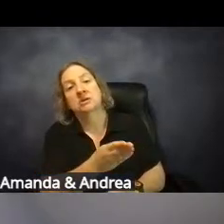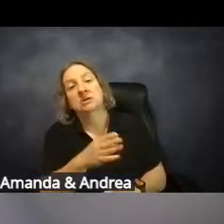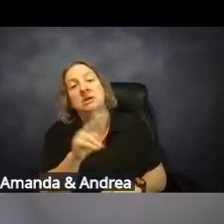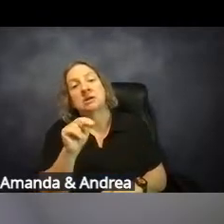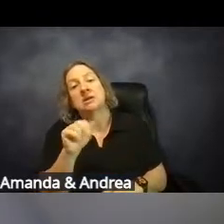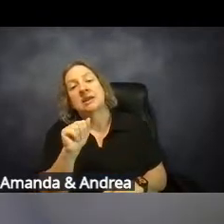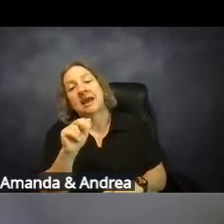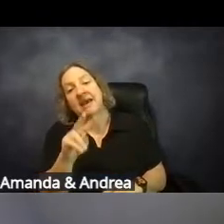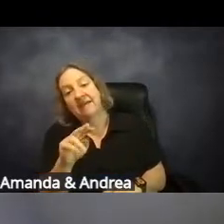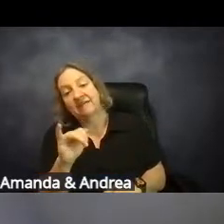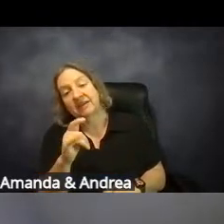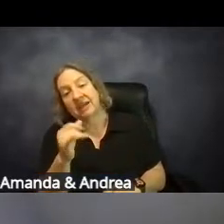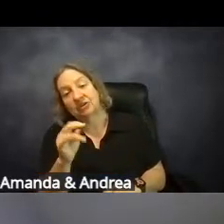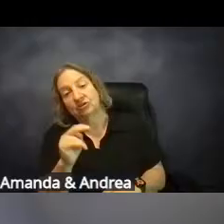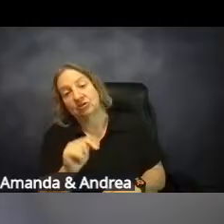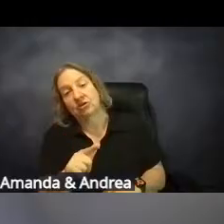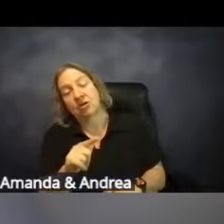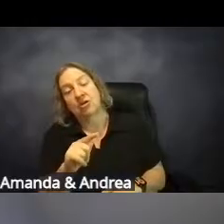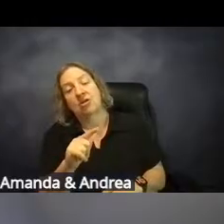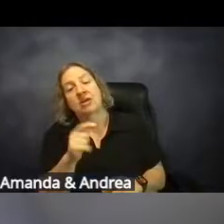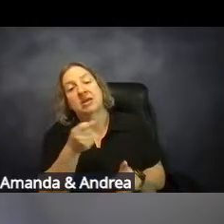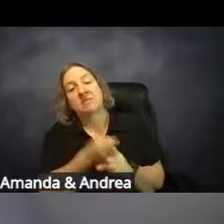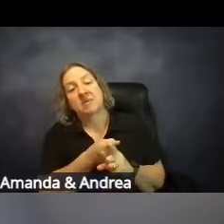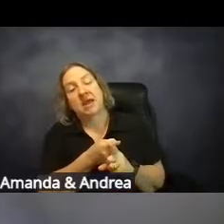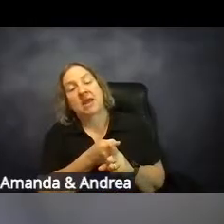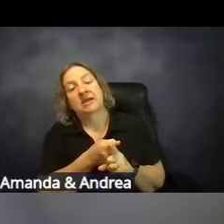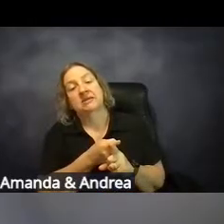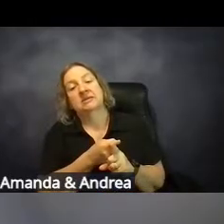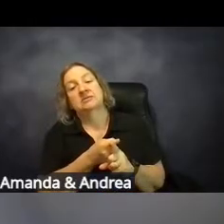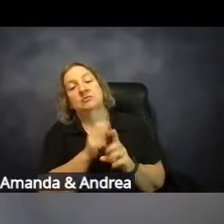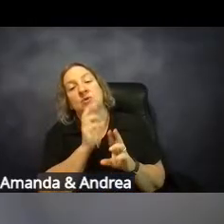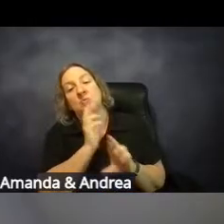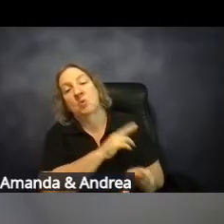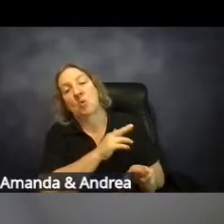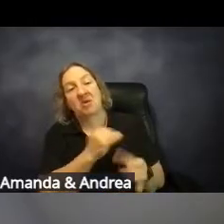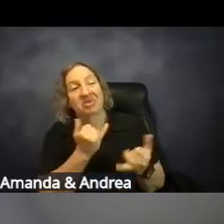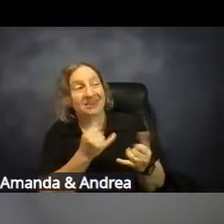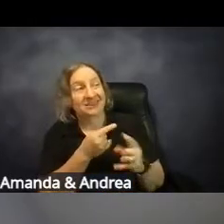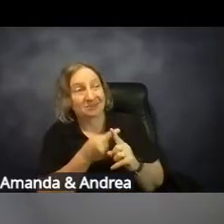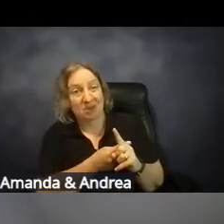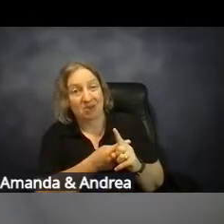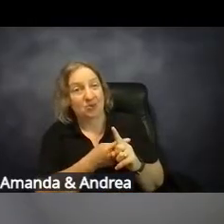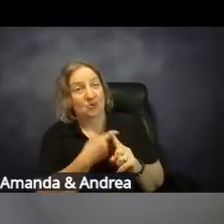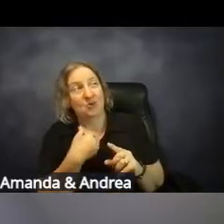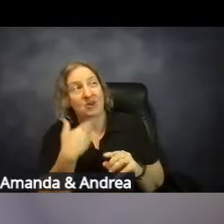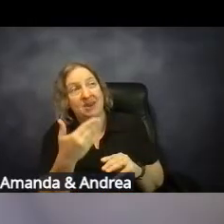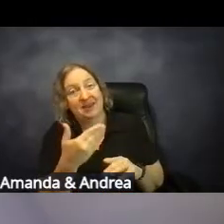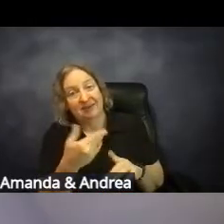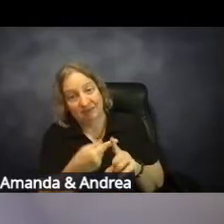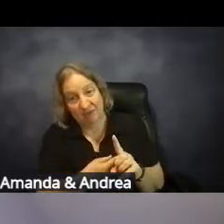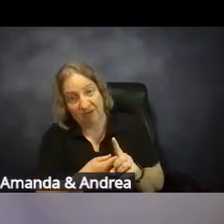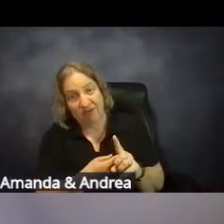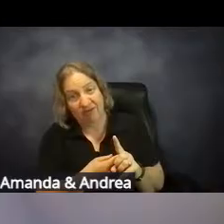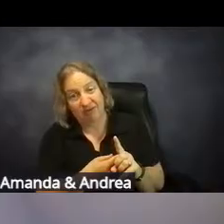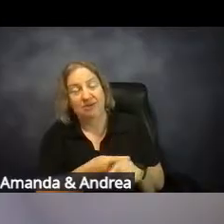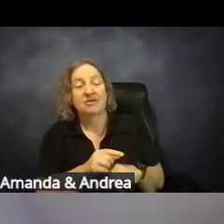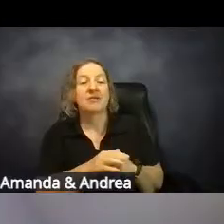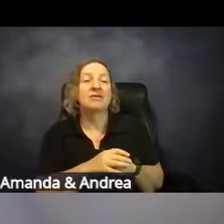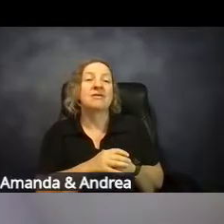report sometime either late this month or early July. And that's going to